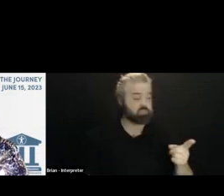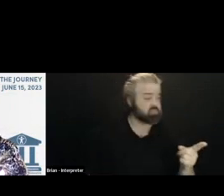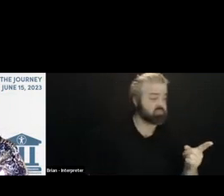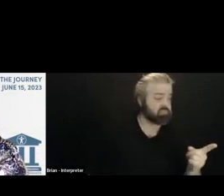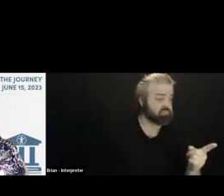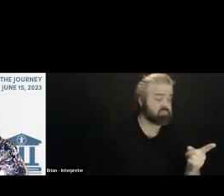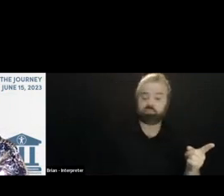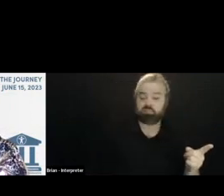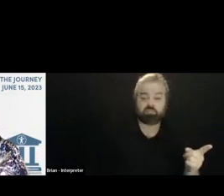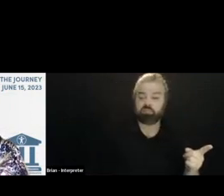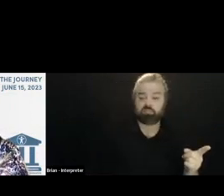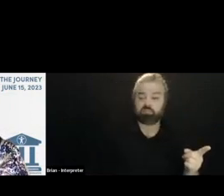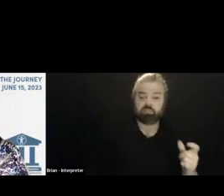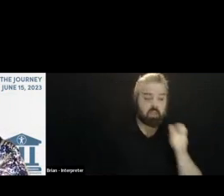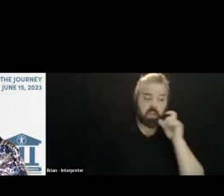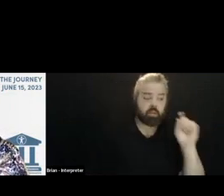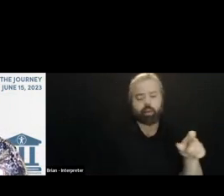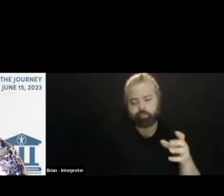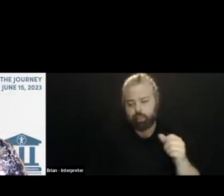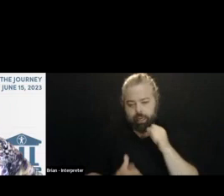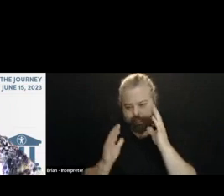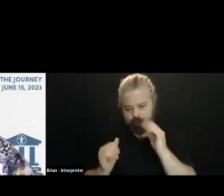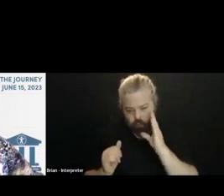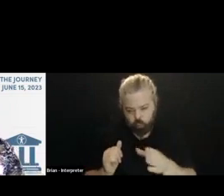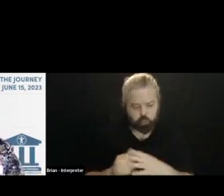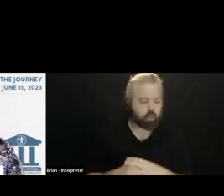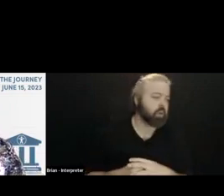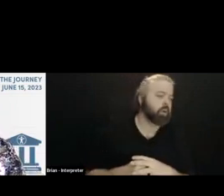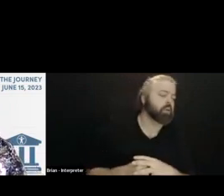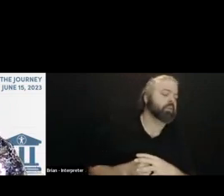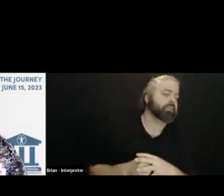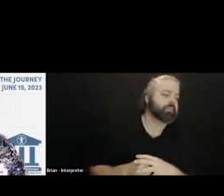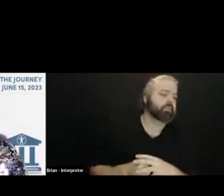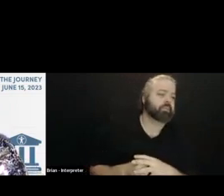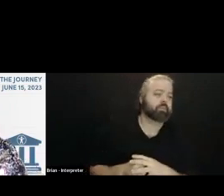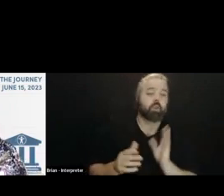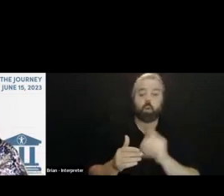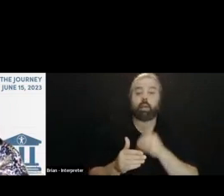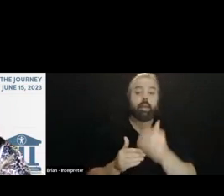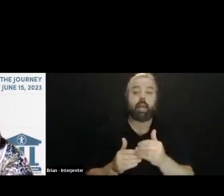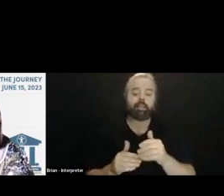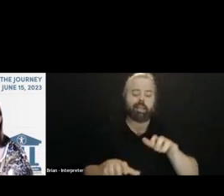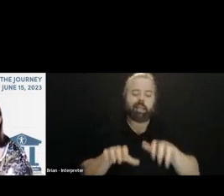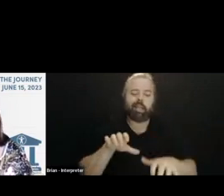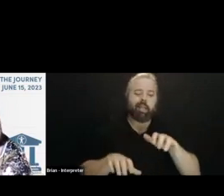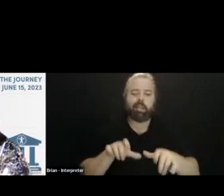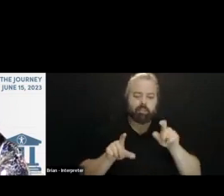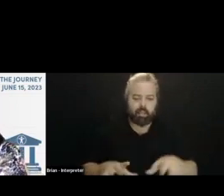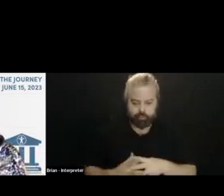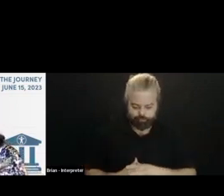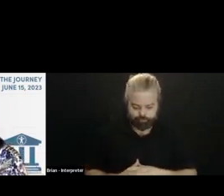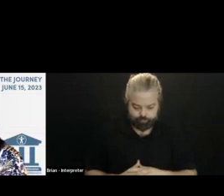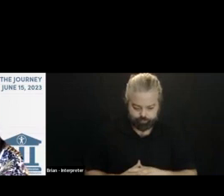anything on this site, which I didn't expect to. So now the next thing I will do is keyboard testing. And in the